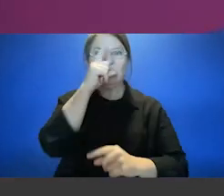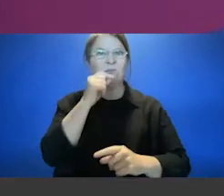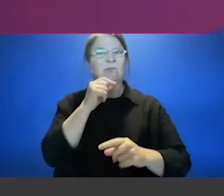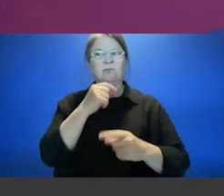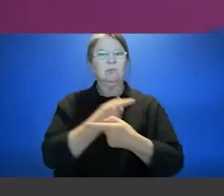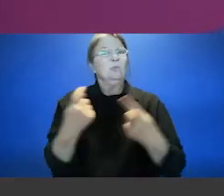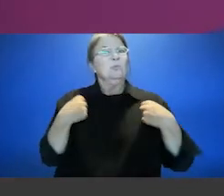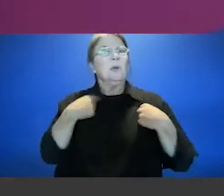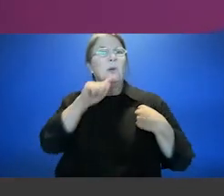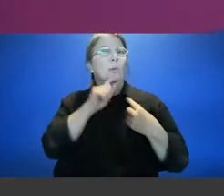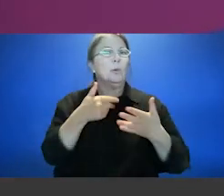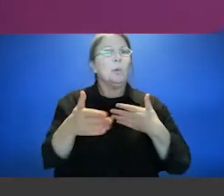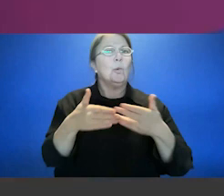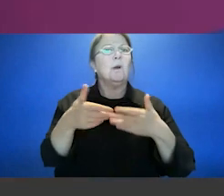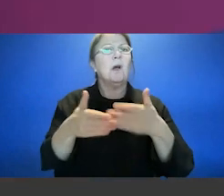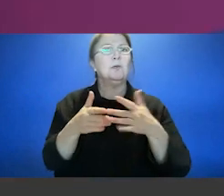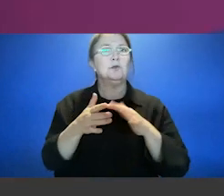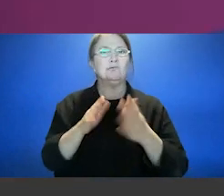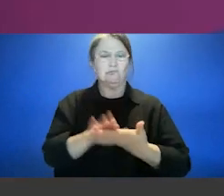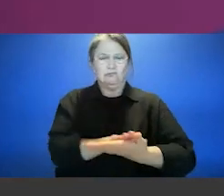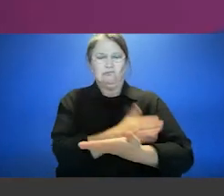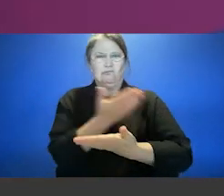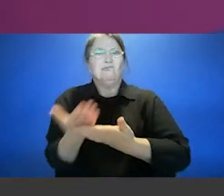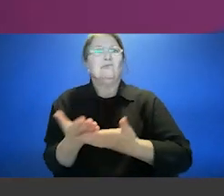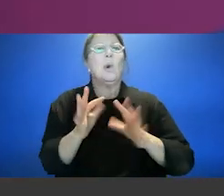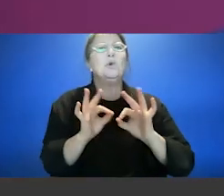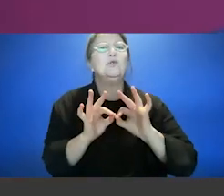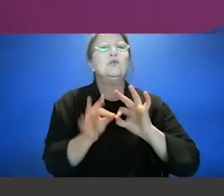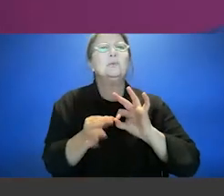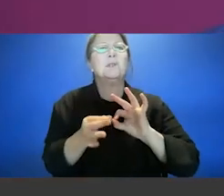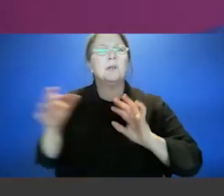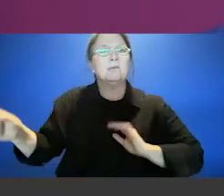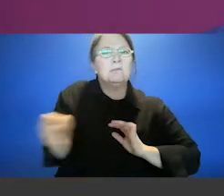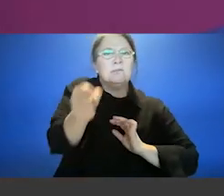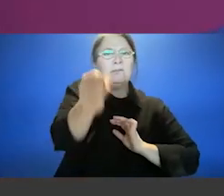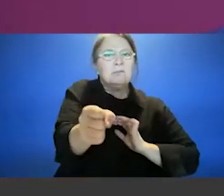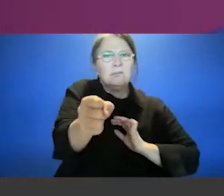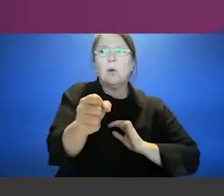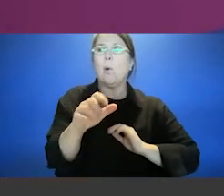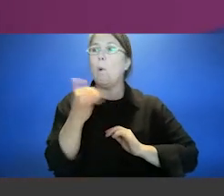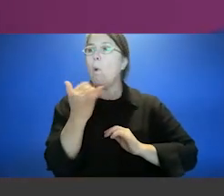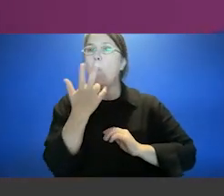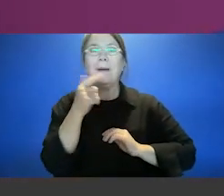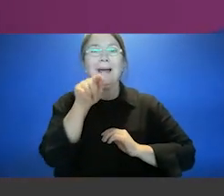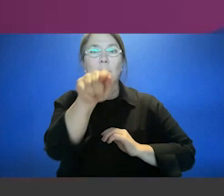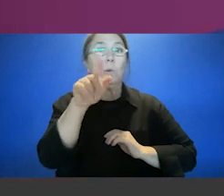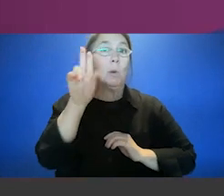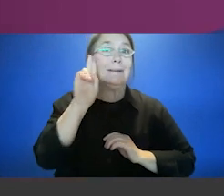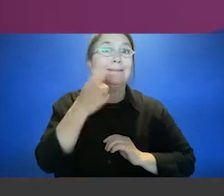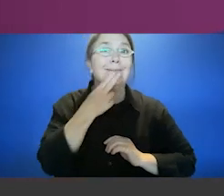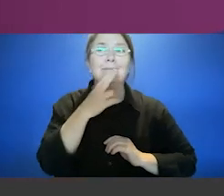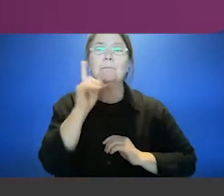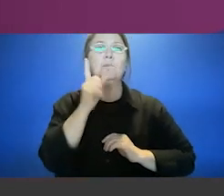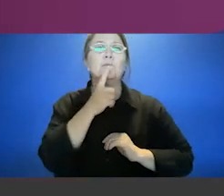to provide relevant services. And similarly, if you have a disability such as a hearing impairment, we can